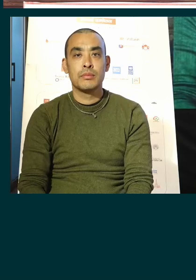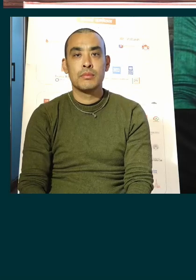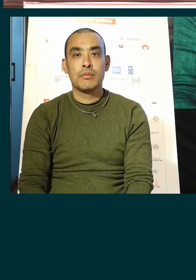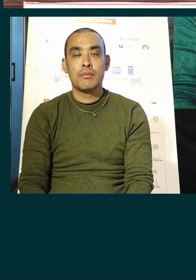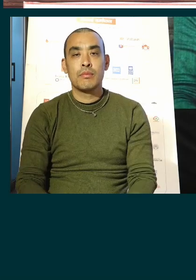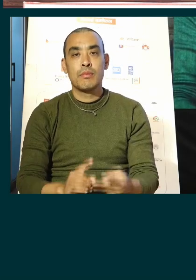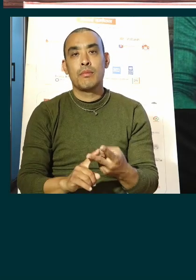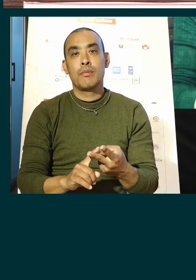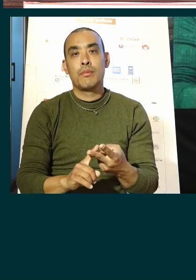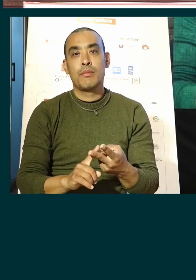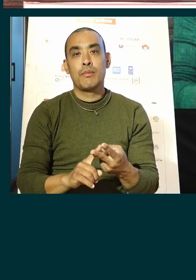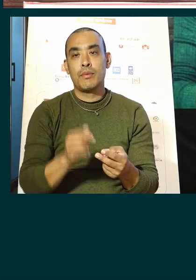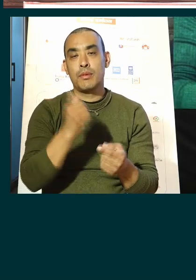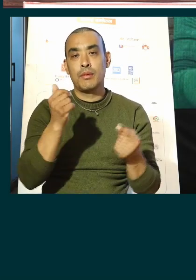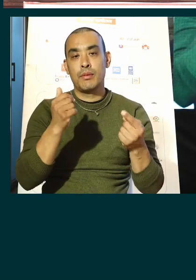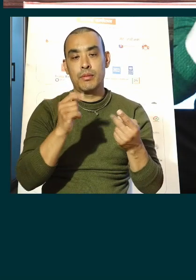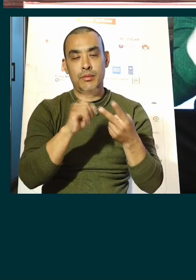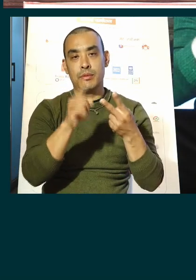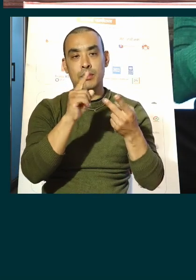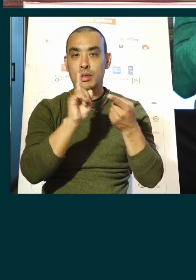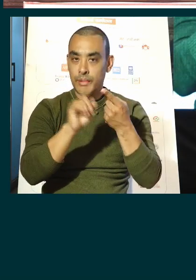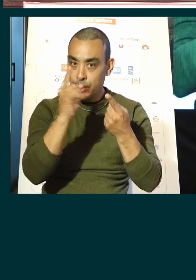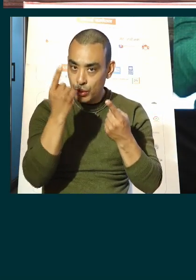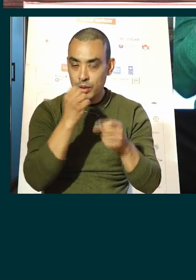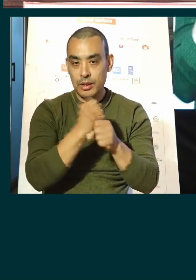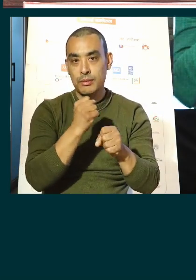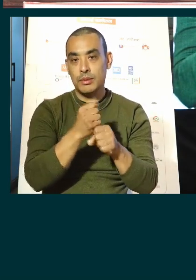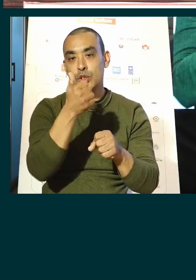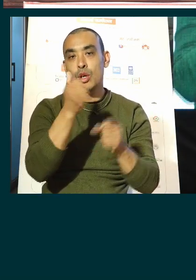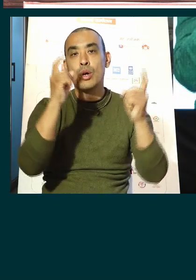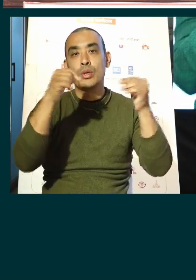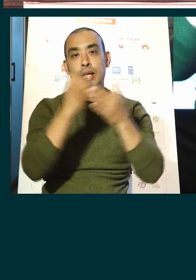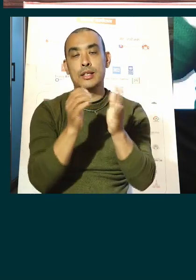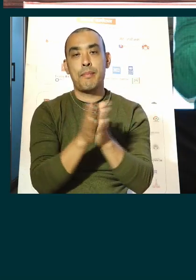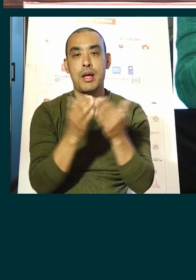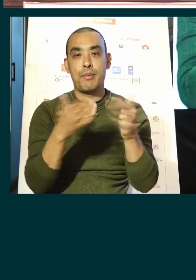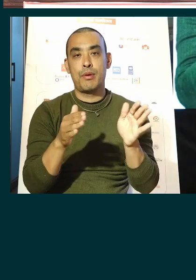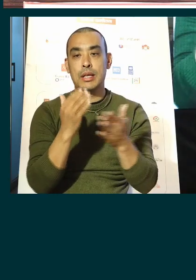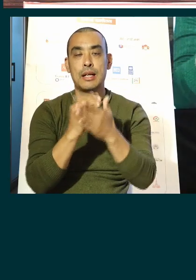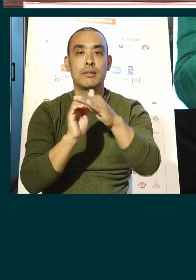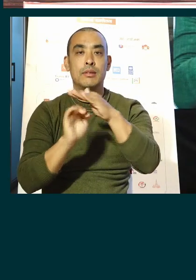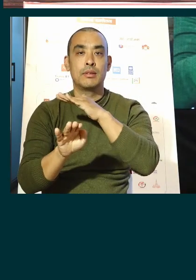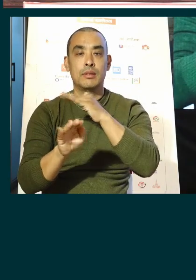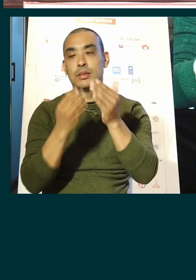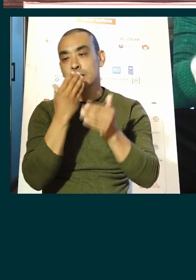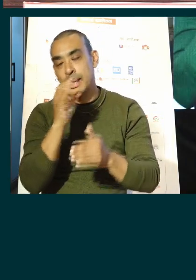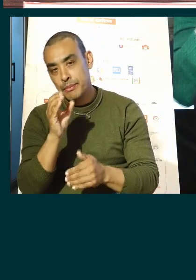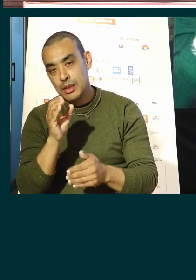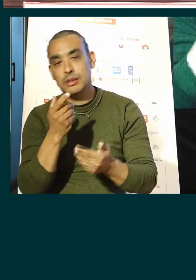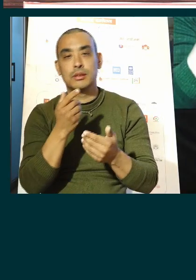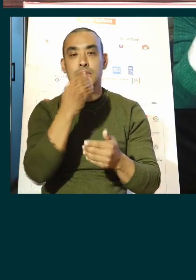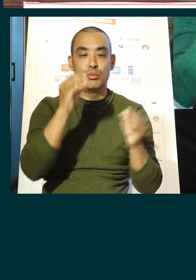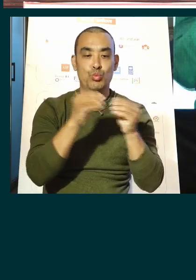Going to the third one, I did some 6 workshops in total, and in colleges in Mumbai, in a